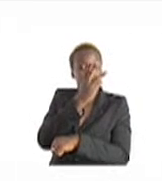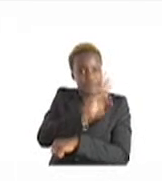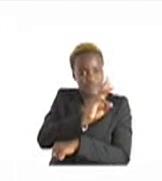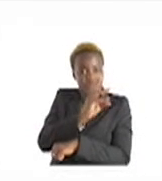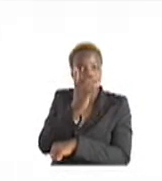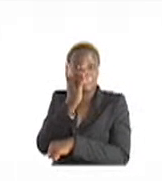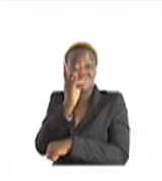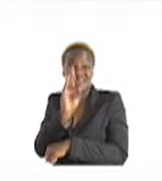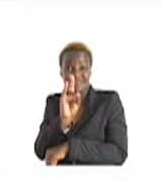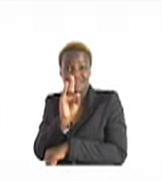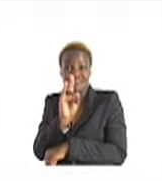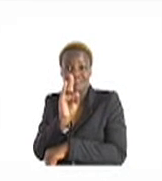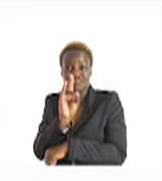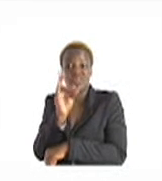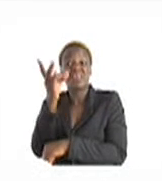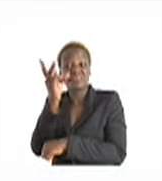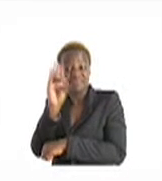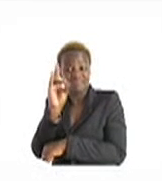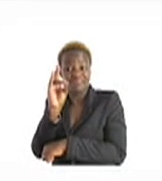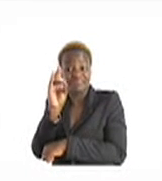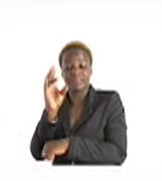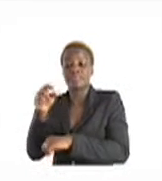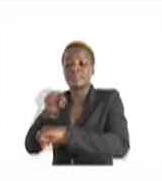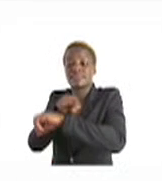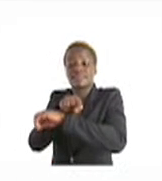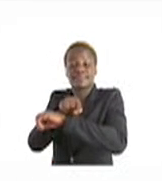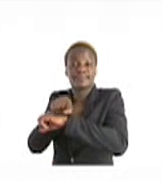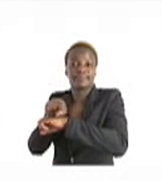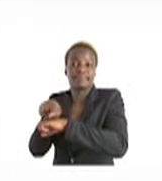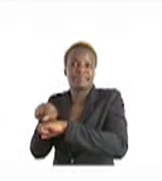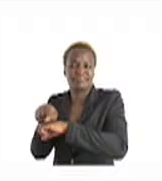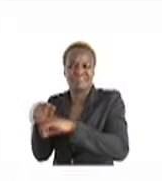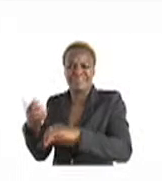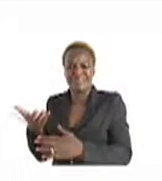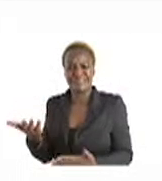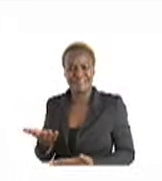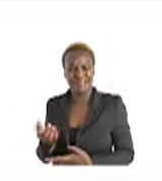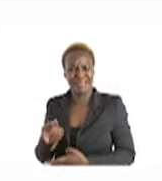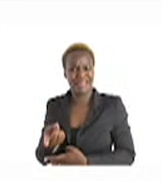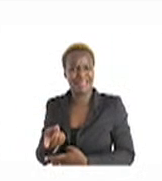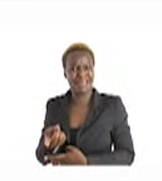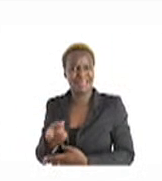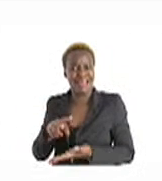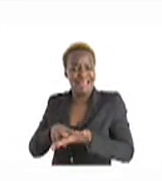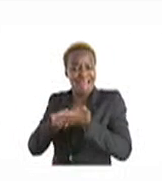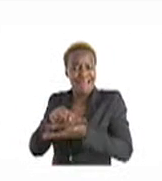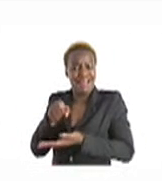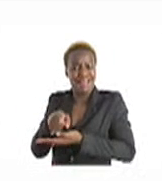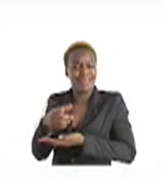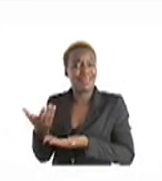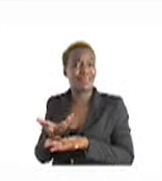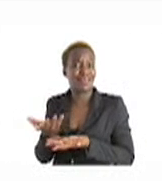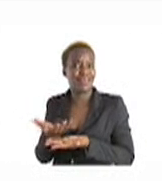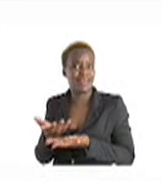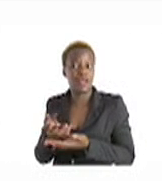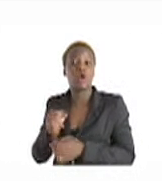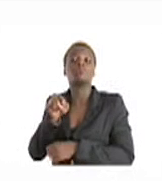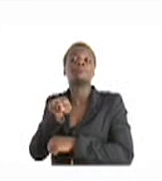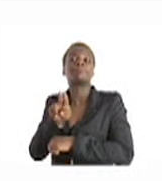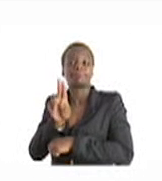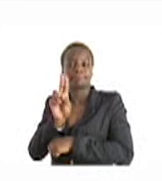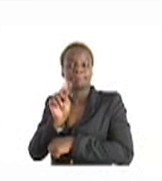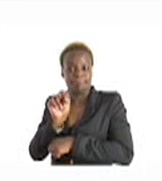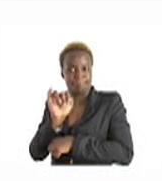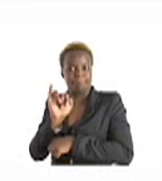67, the 7 is the one that is underlined, but what place value is that? It's at the units, so